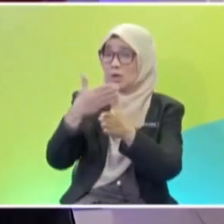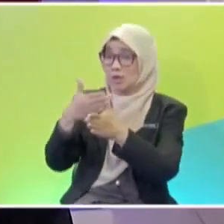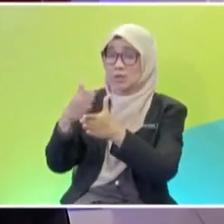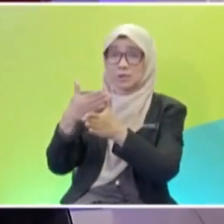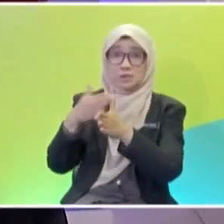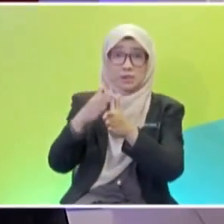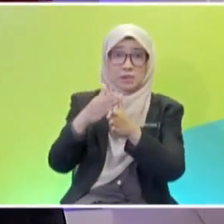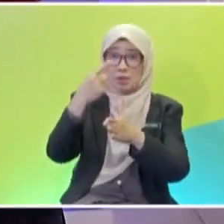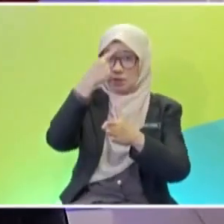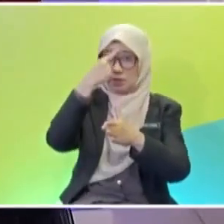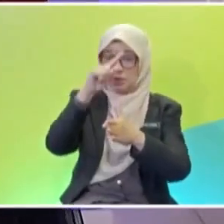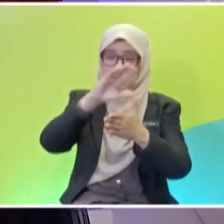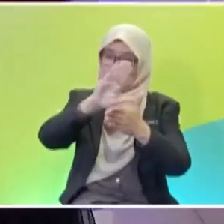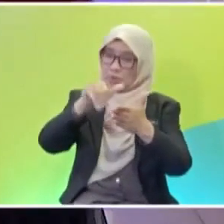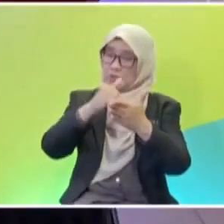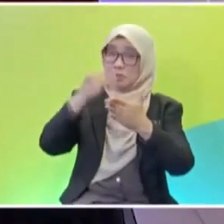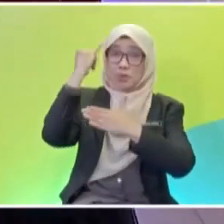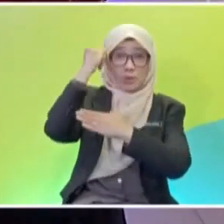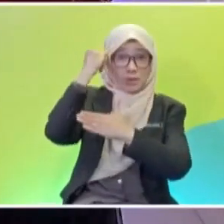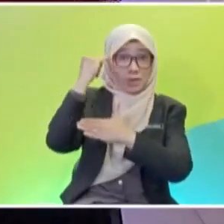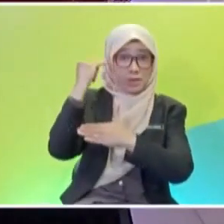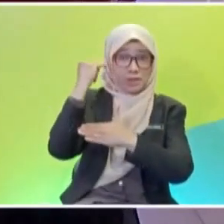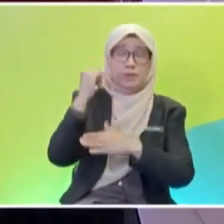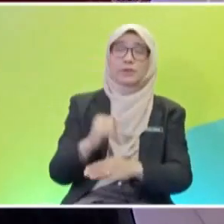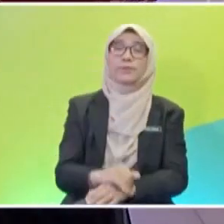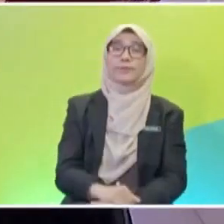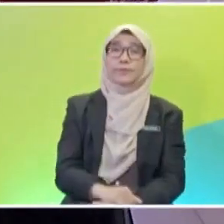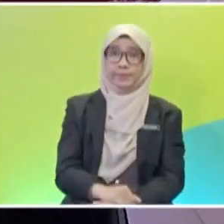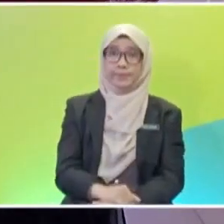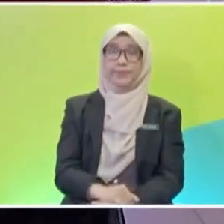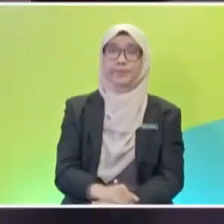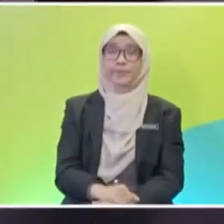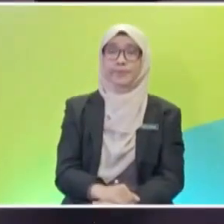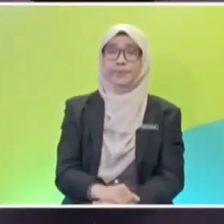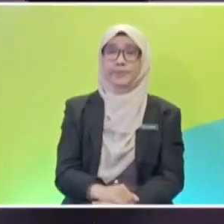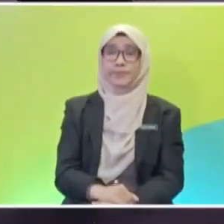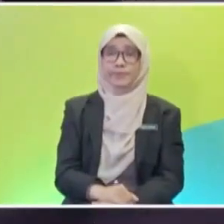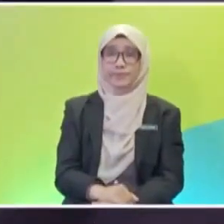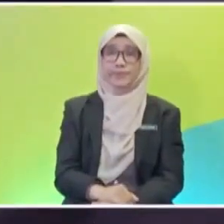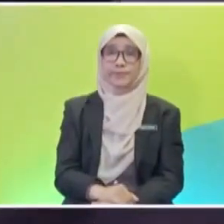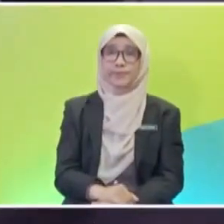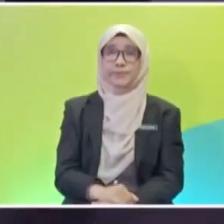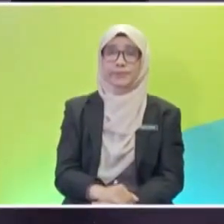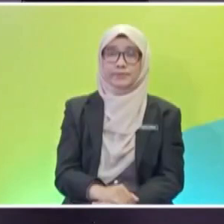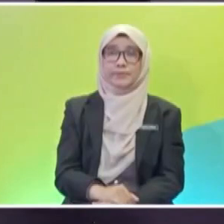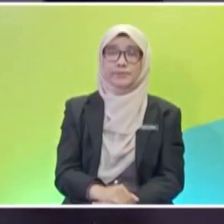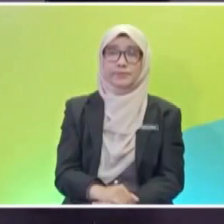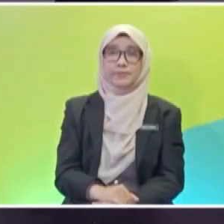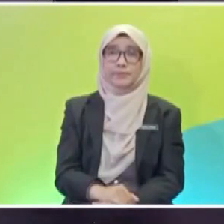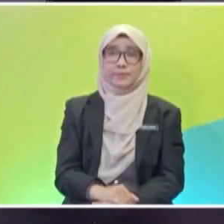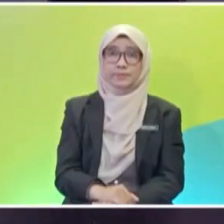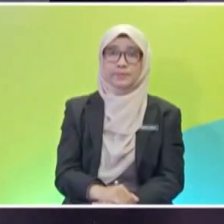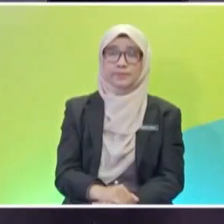the complete idea of the text, okay? All right, girls, off you go. Okay, we're giving the pupils a minute